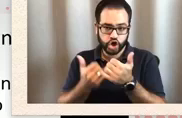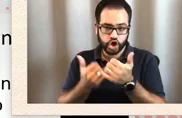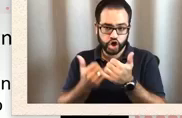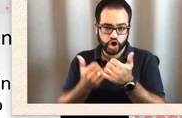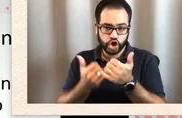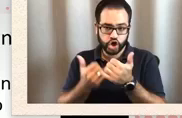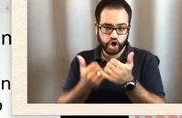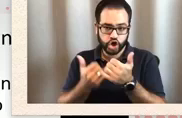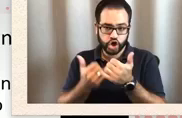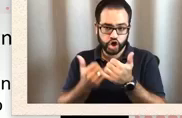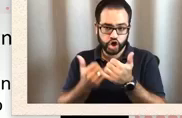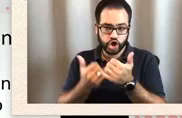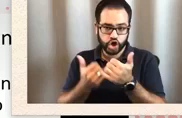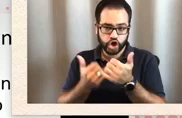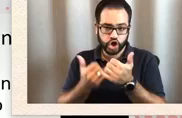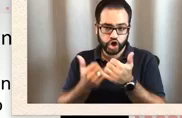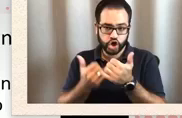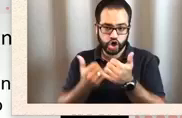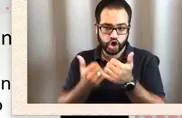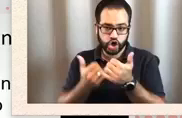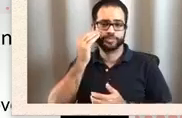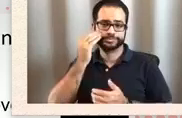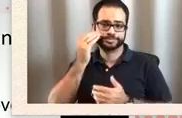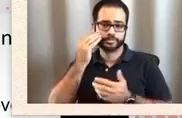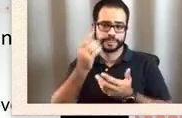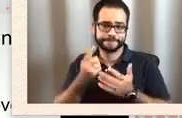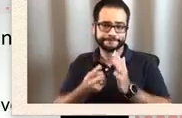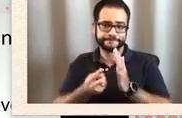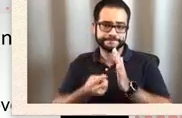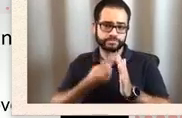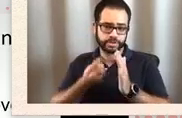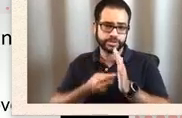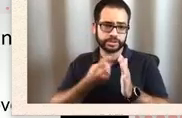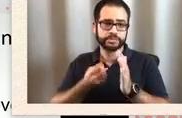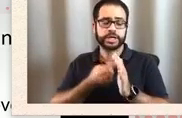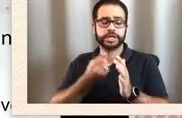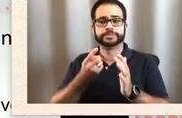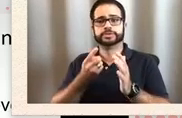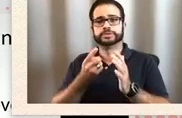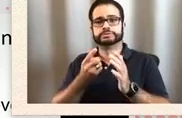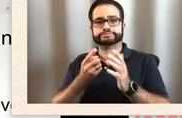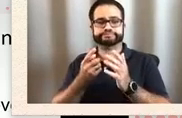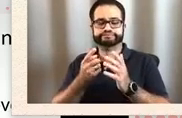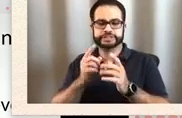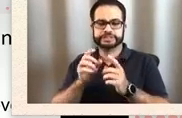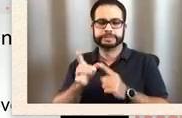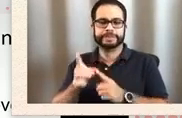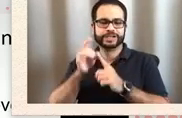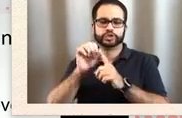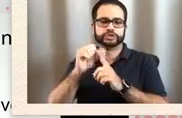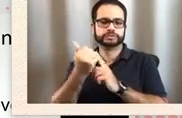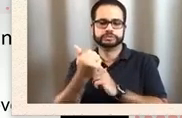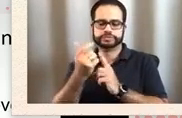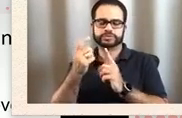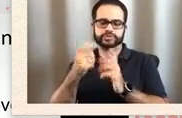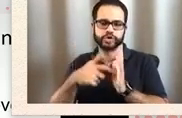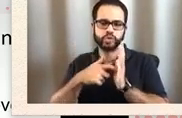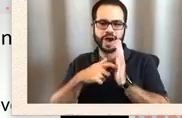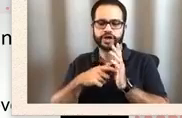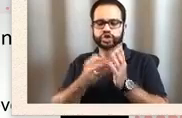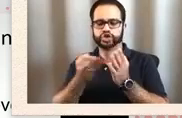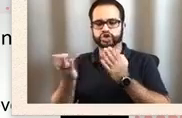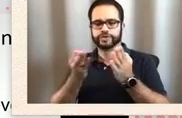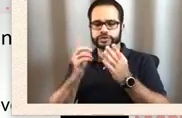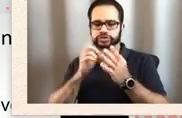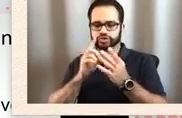We recognize that sometimes circumstances require services to be delivered at an alternate location. In